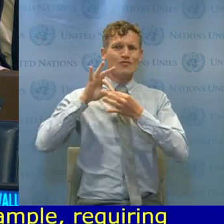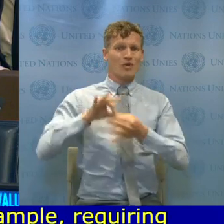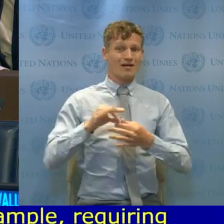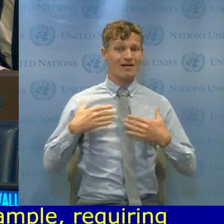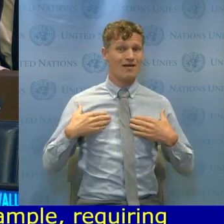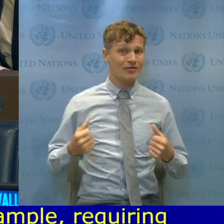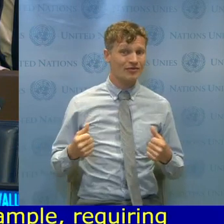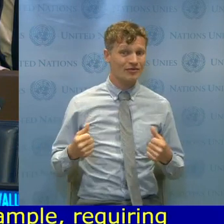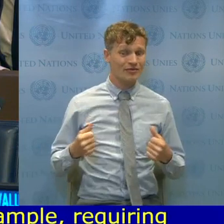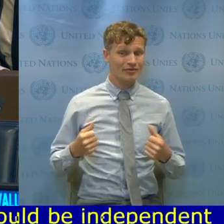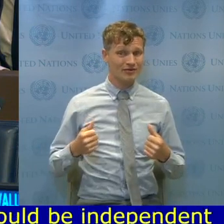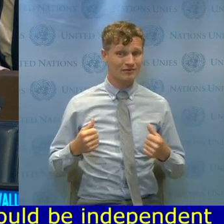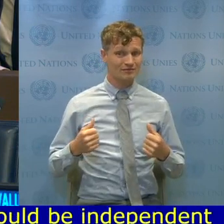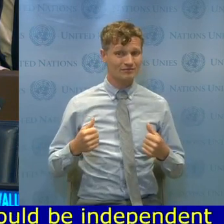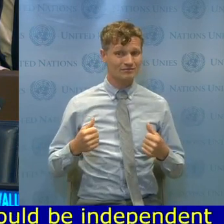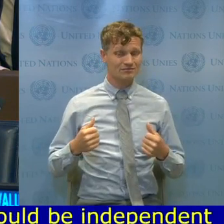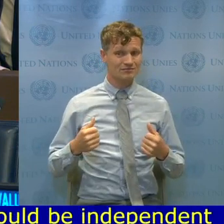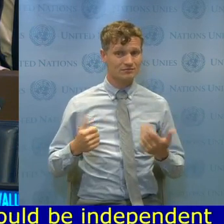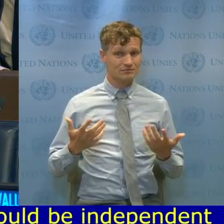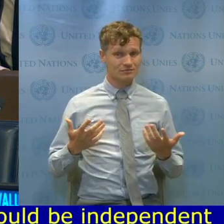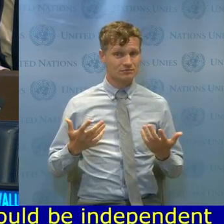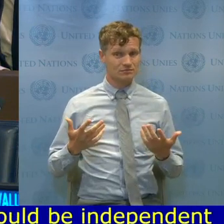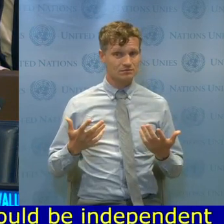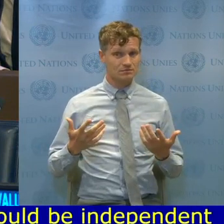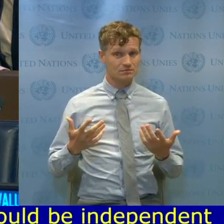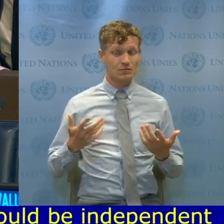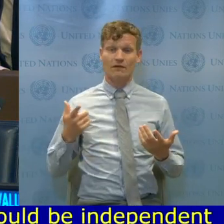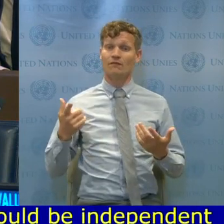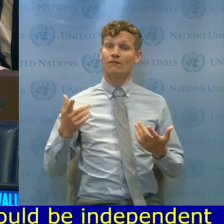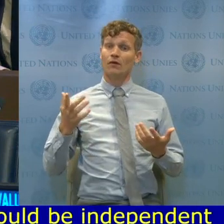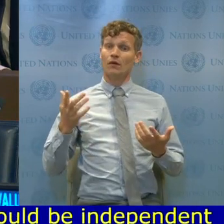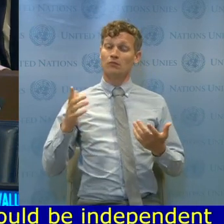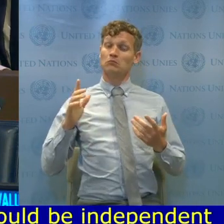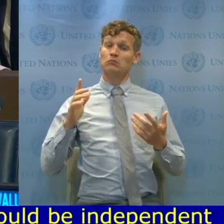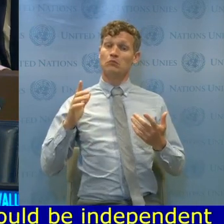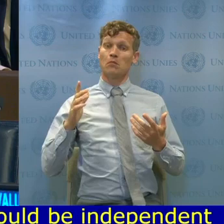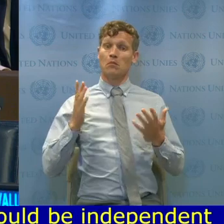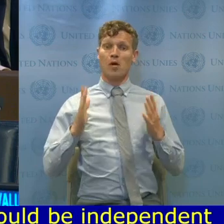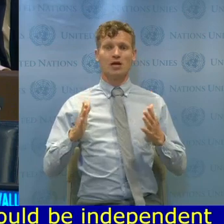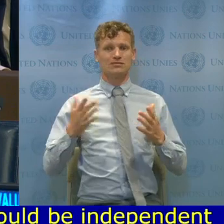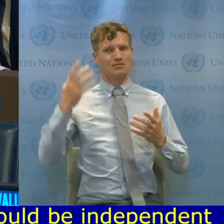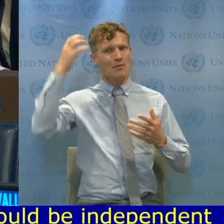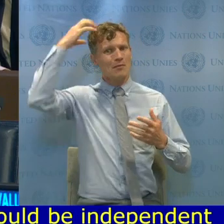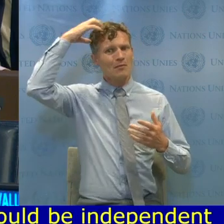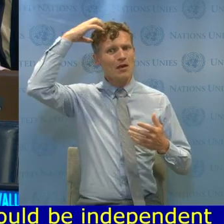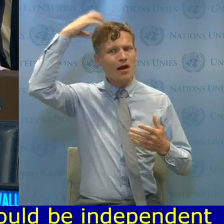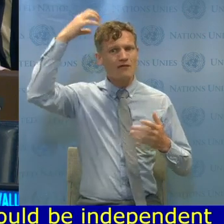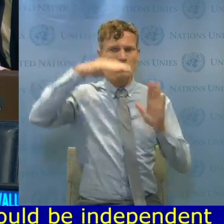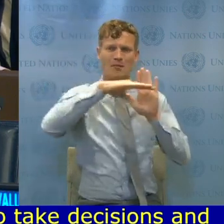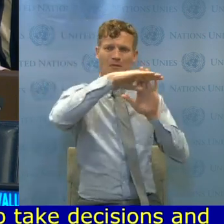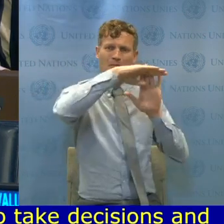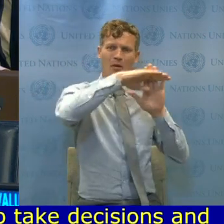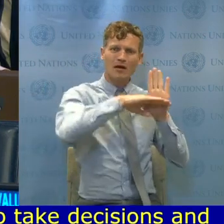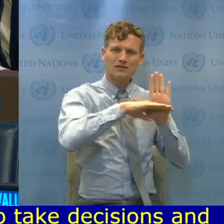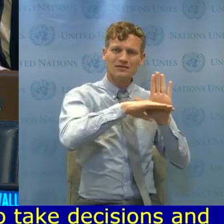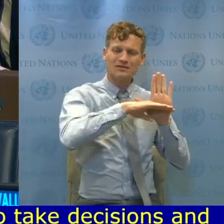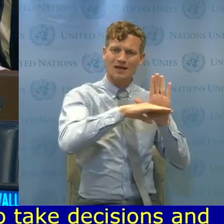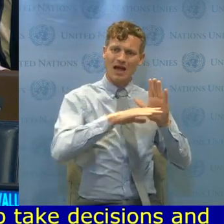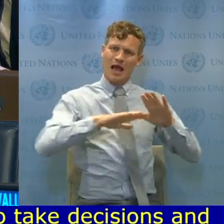has to be implemented. It requires monitoring of public policies when it comes to the participation of